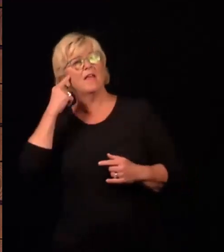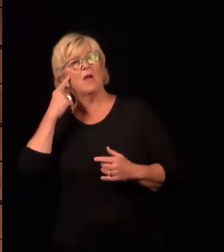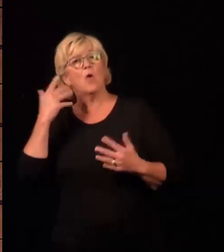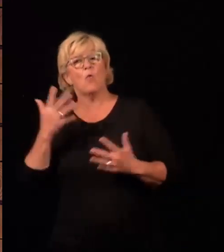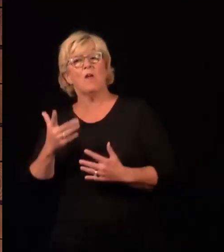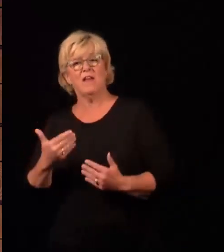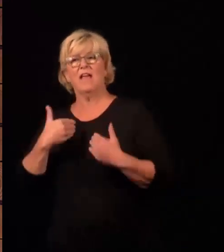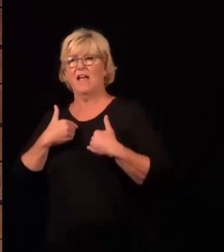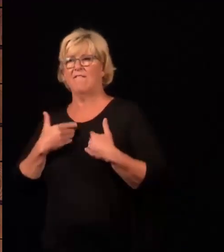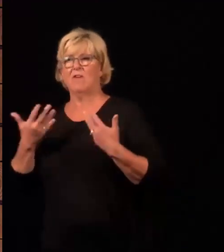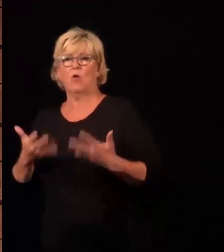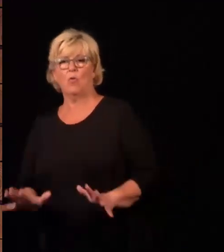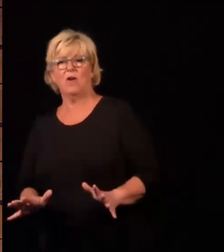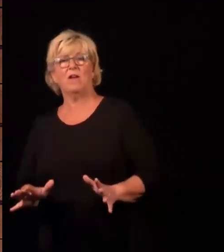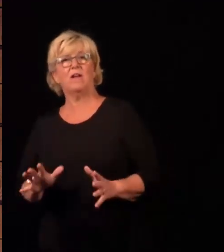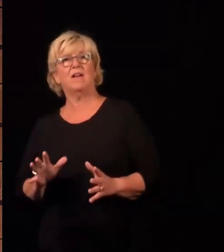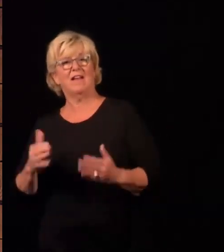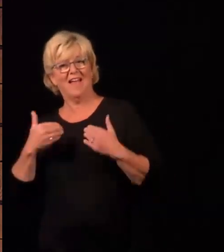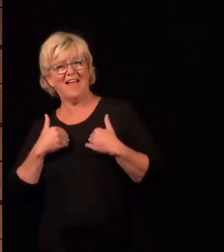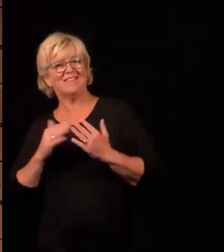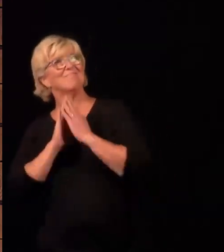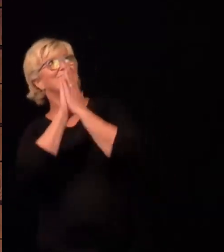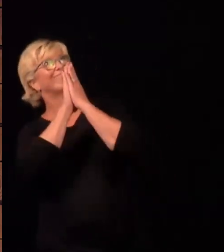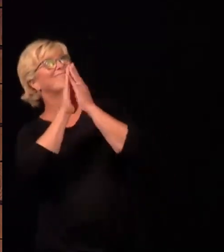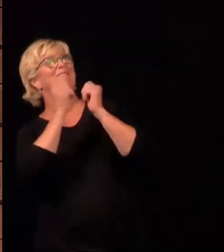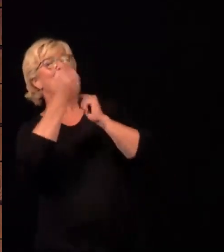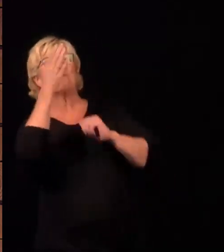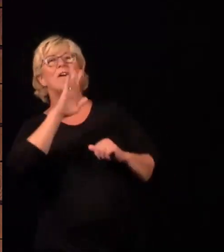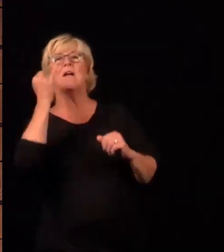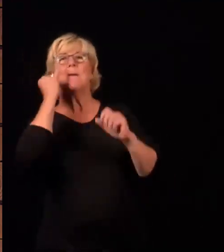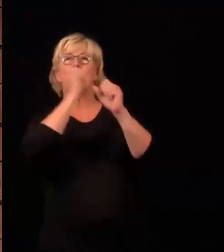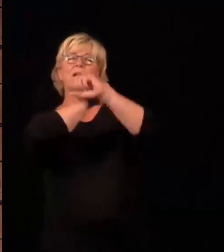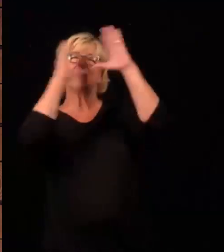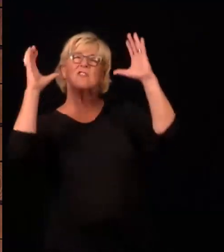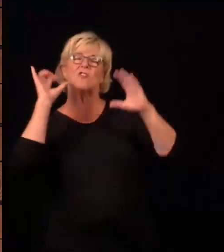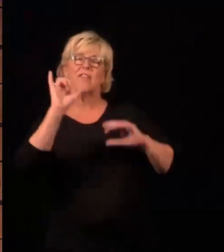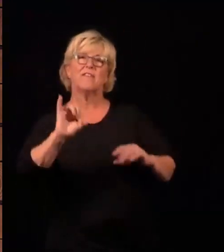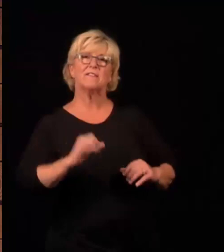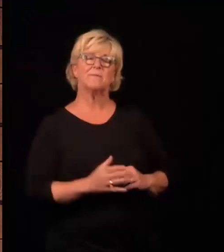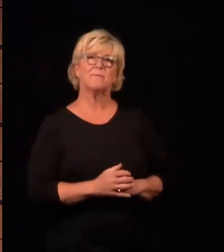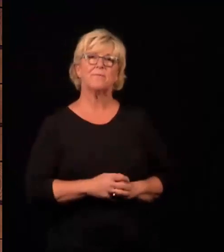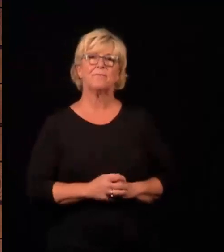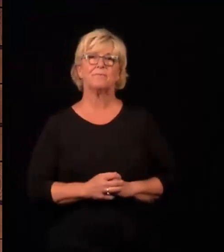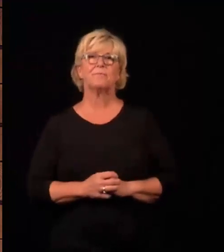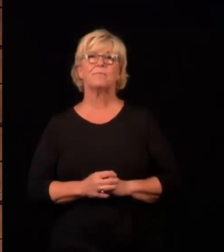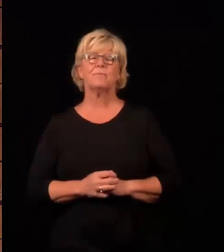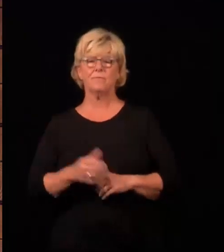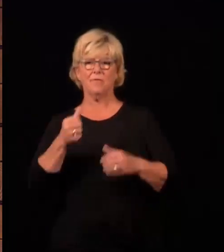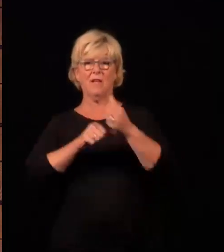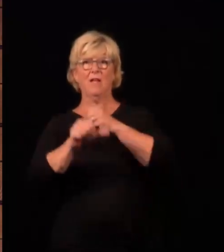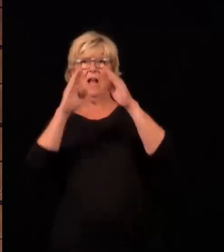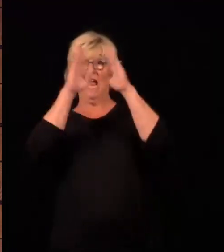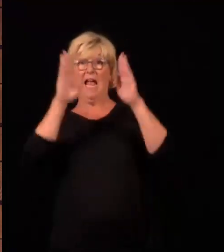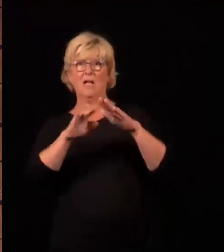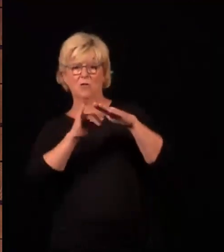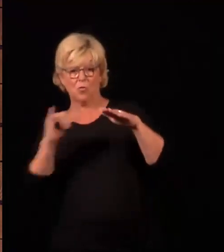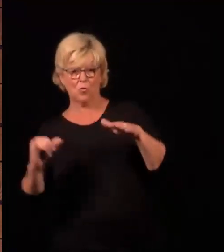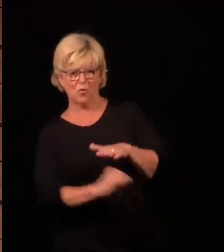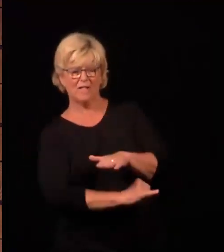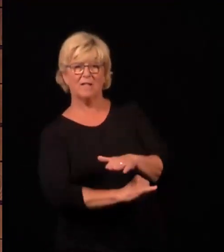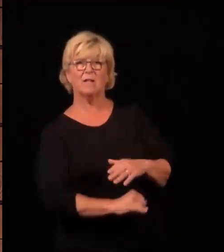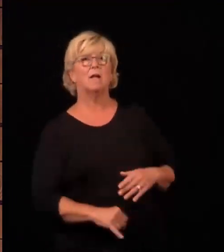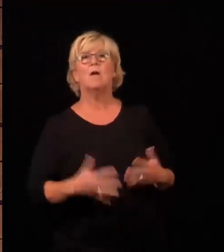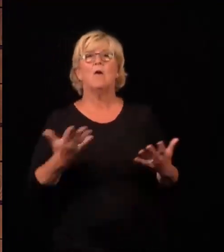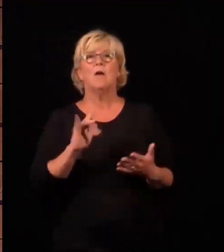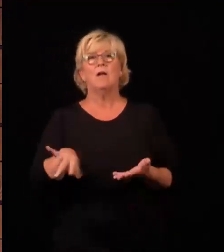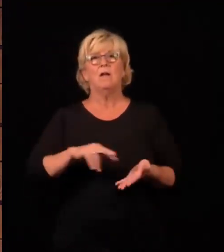what he does have in God. I mean, imagine his situation. He's under house arrest. Now, what